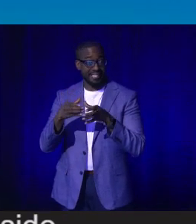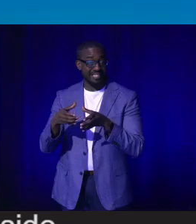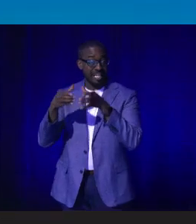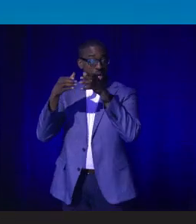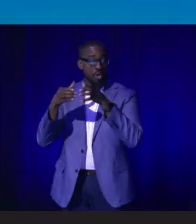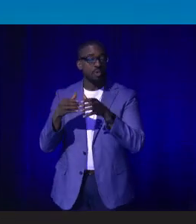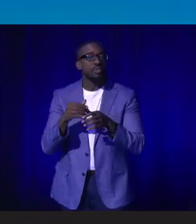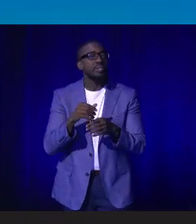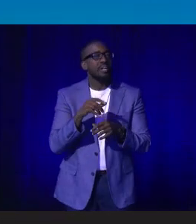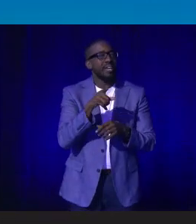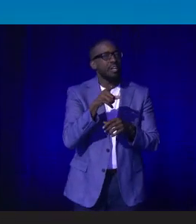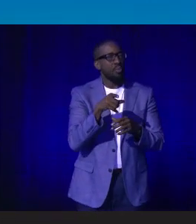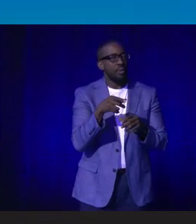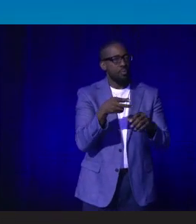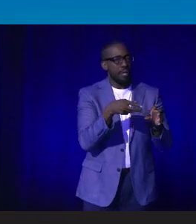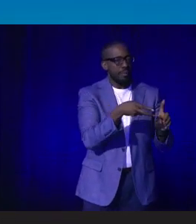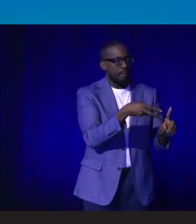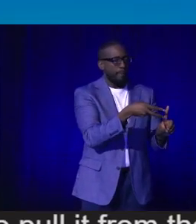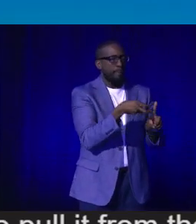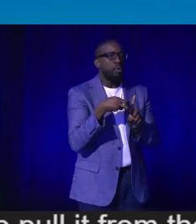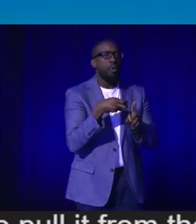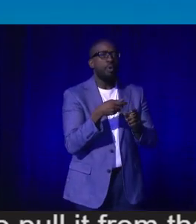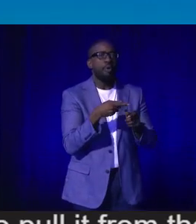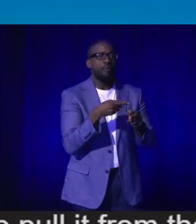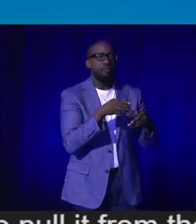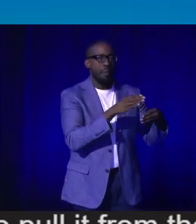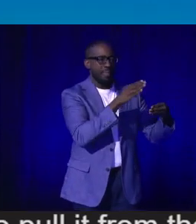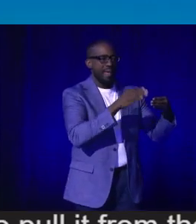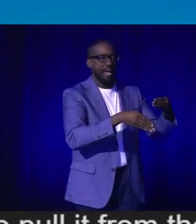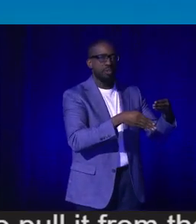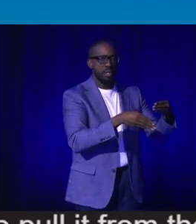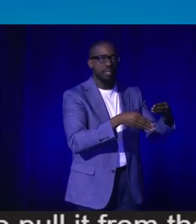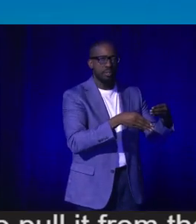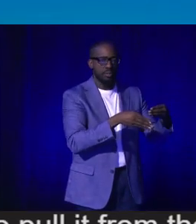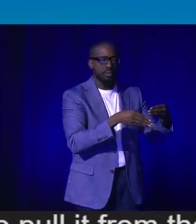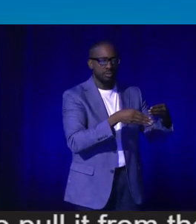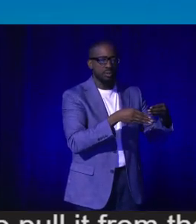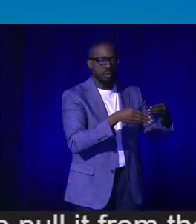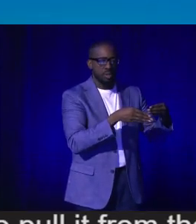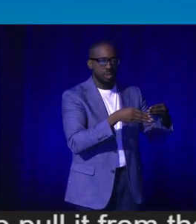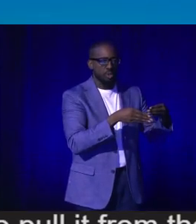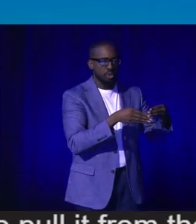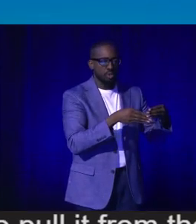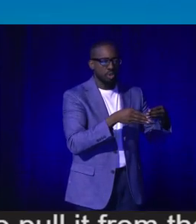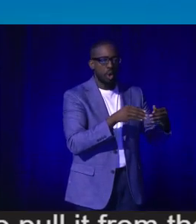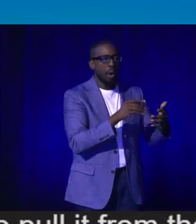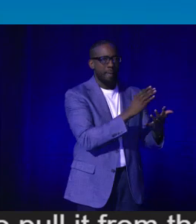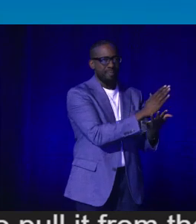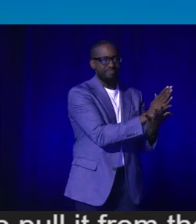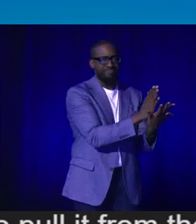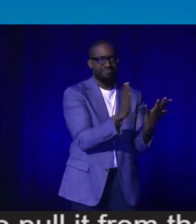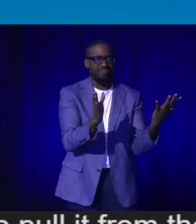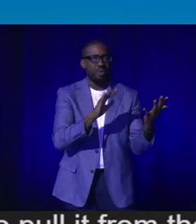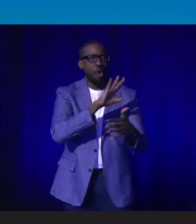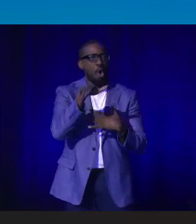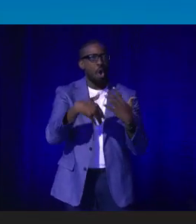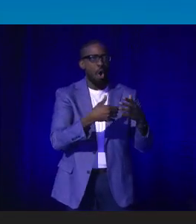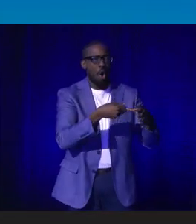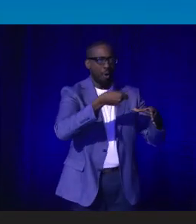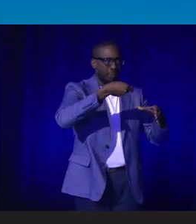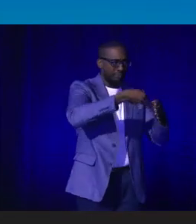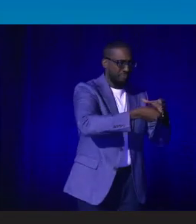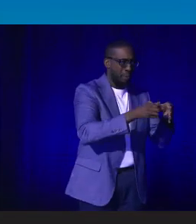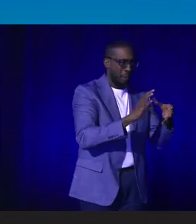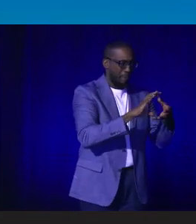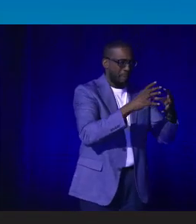edges, so it's along the direction of the electrodes. But these are all packed in metal casings